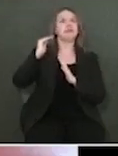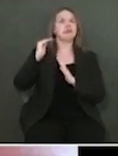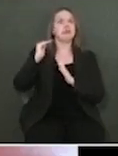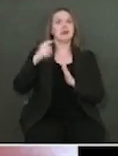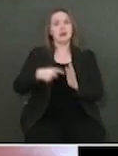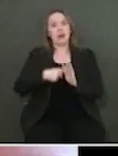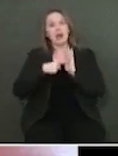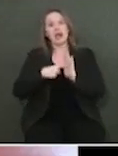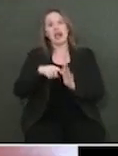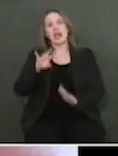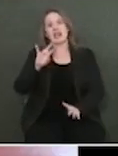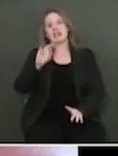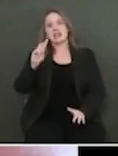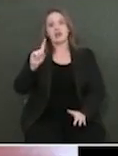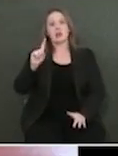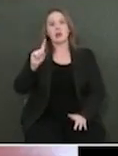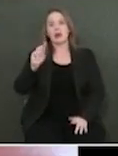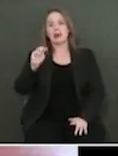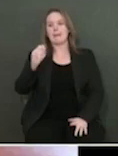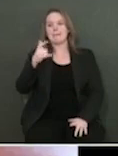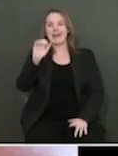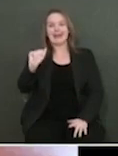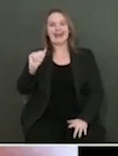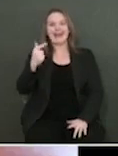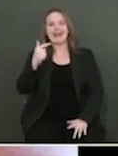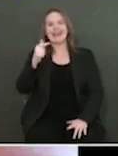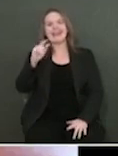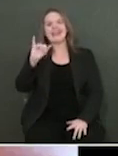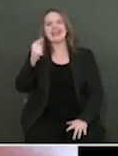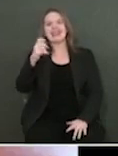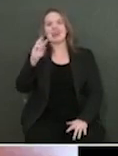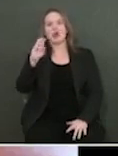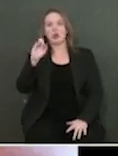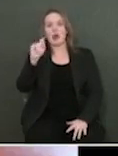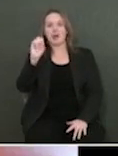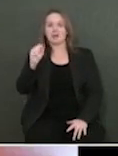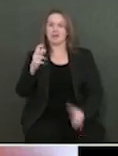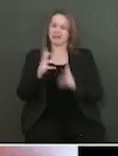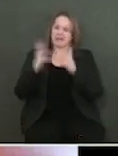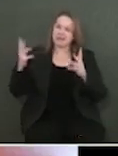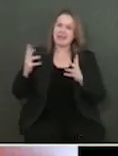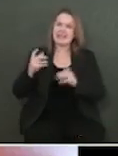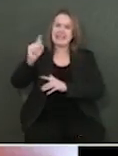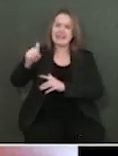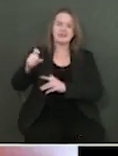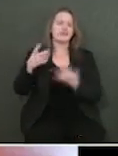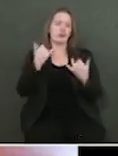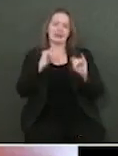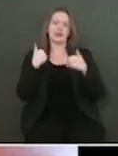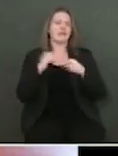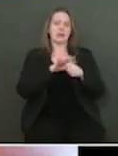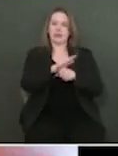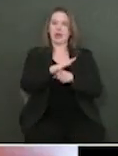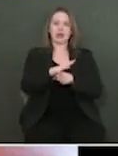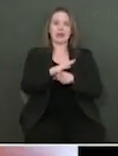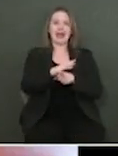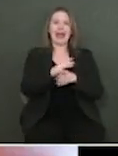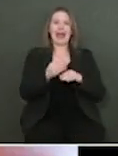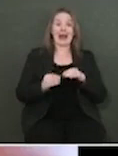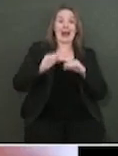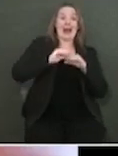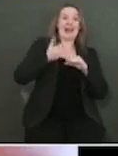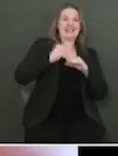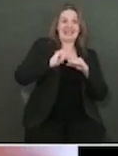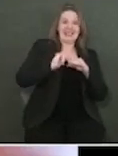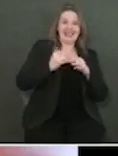gigawatts or whatever the amount is. We've got all of our generation available across ERCOT, and then a little extra to cover